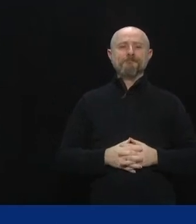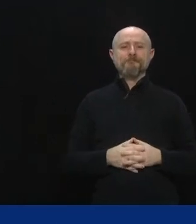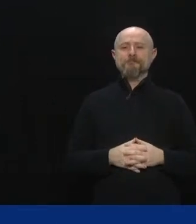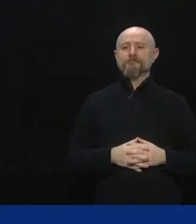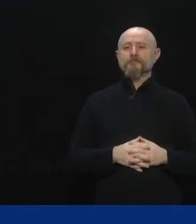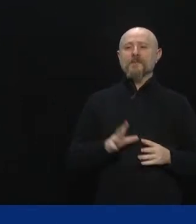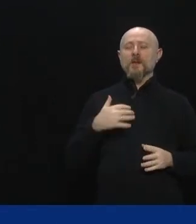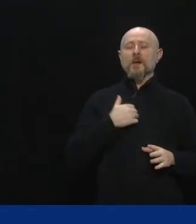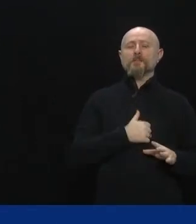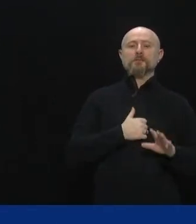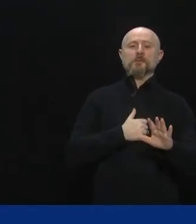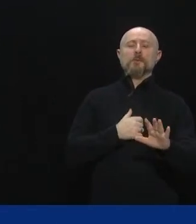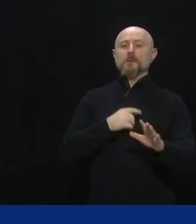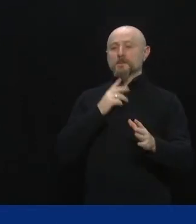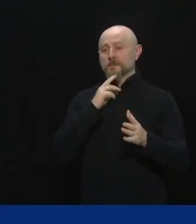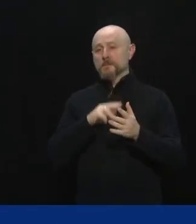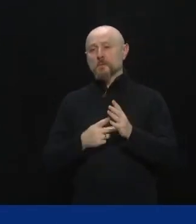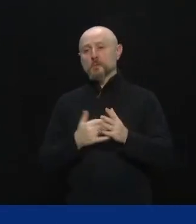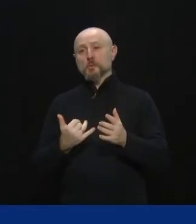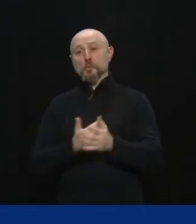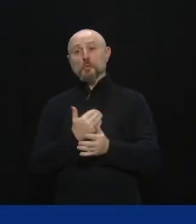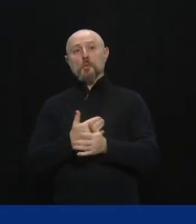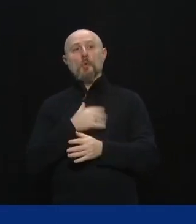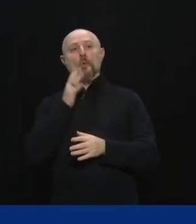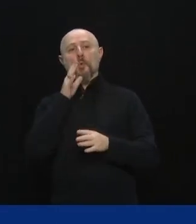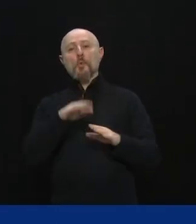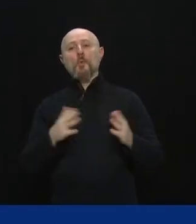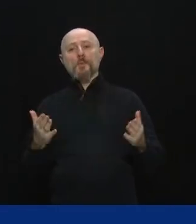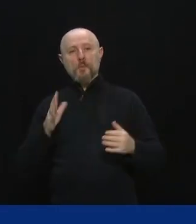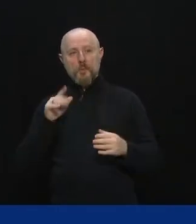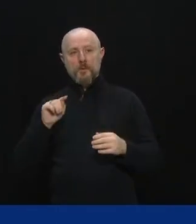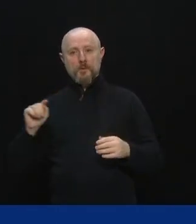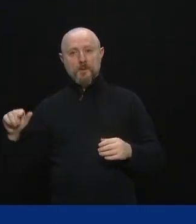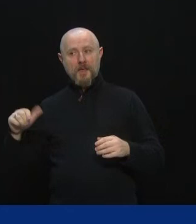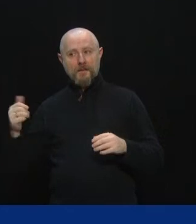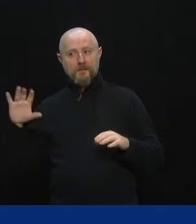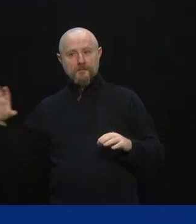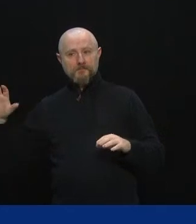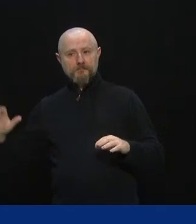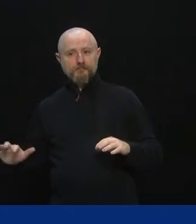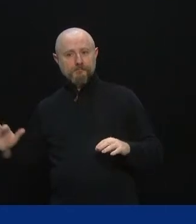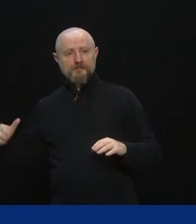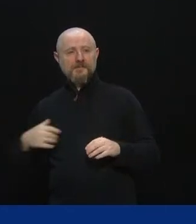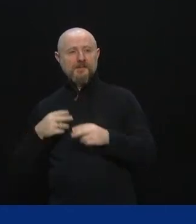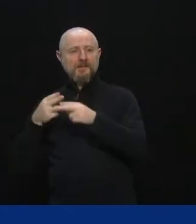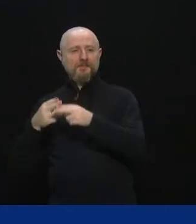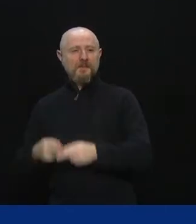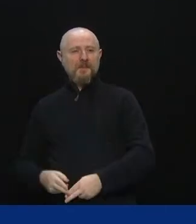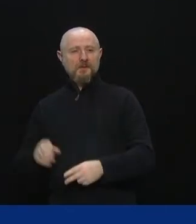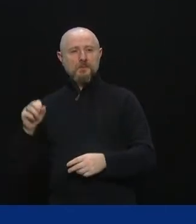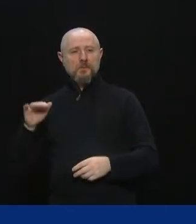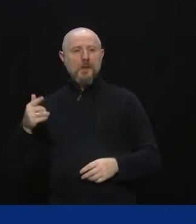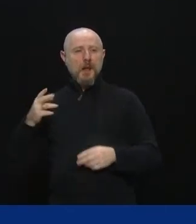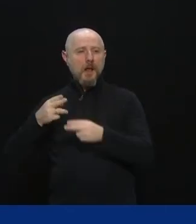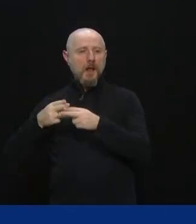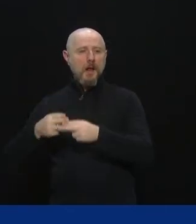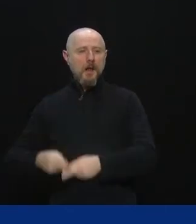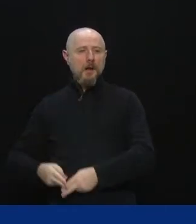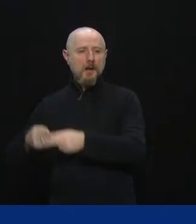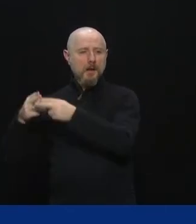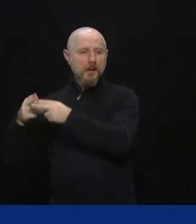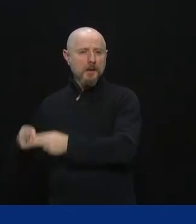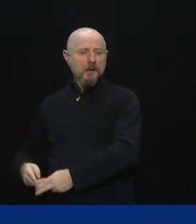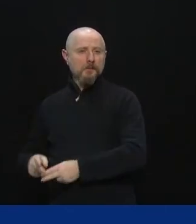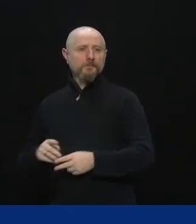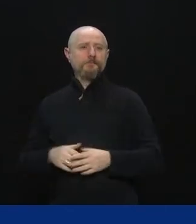were the existing ones. Geneseo, New Paltz, Potsdam, Fredonia, Brockport, Farmingdale, Morrisville, Canton, Cobleskill,